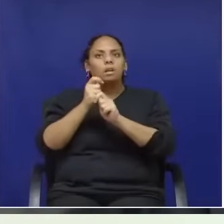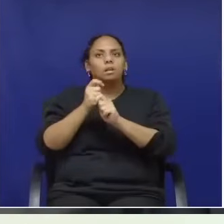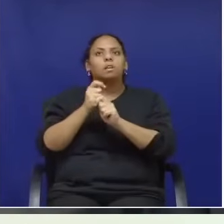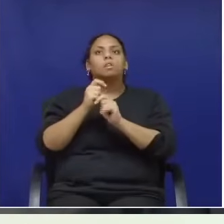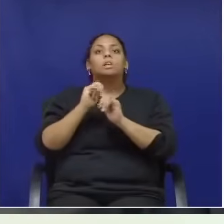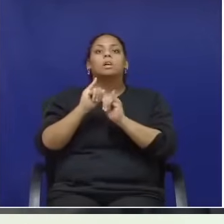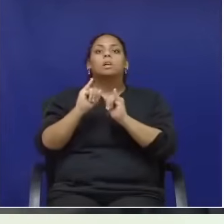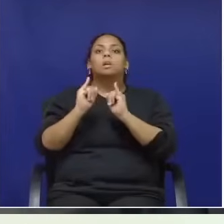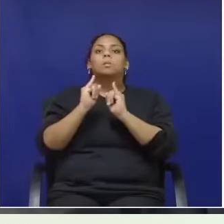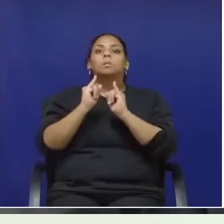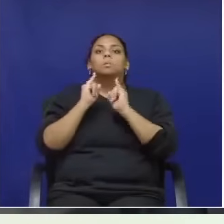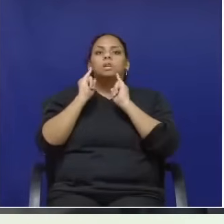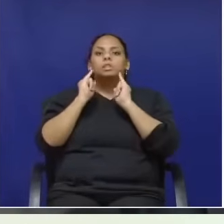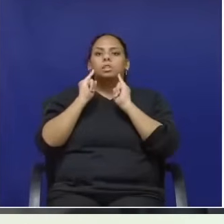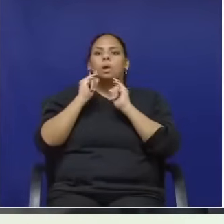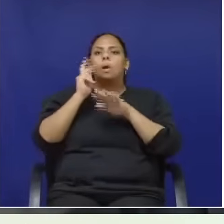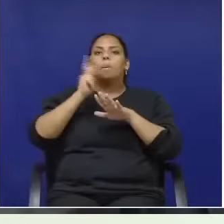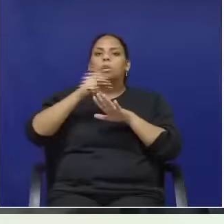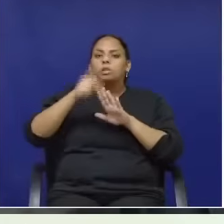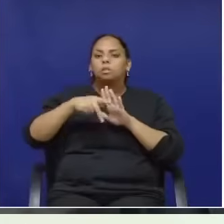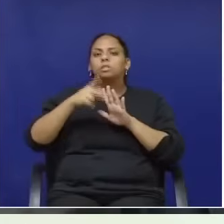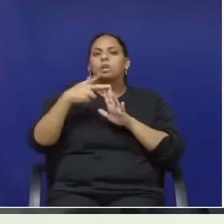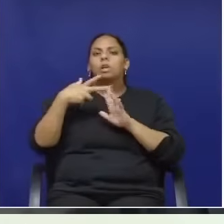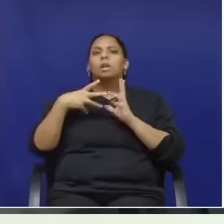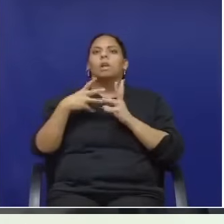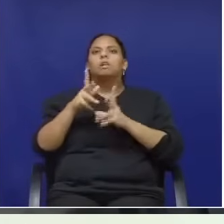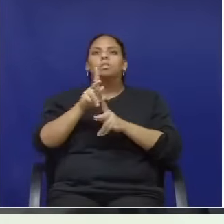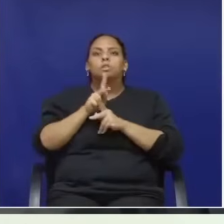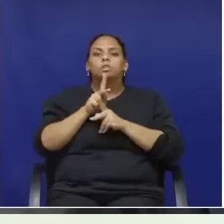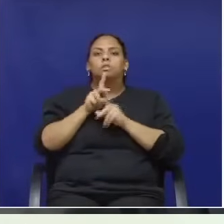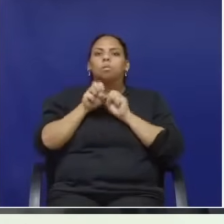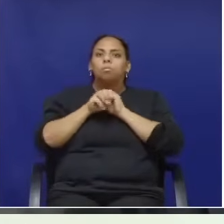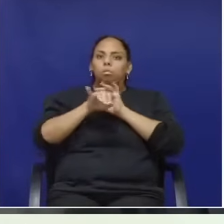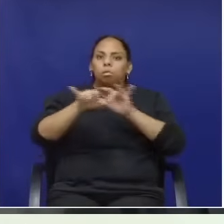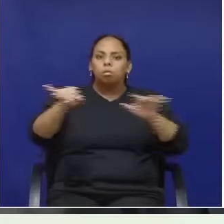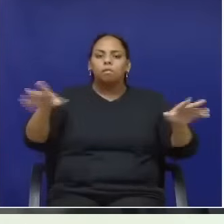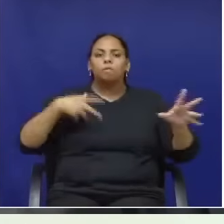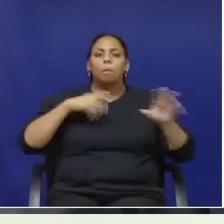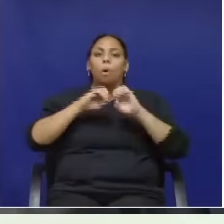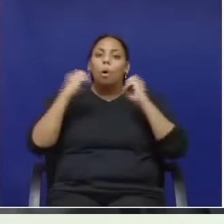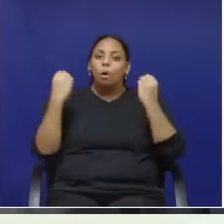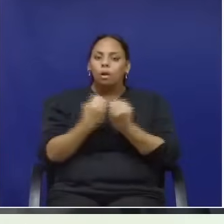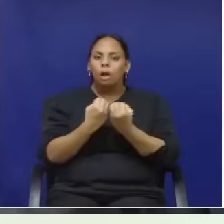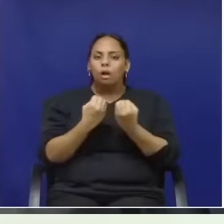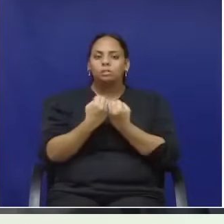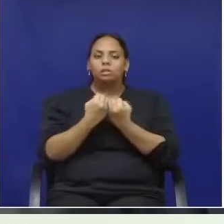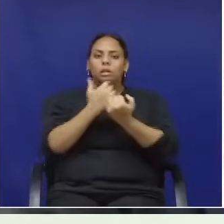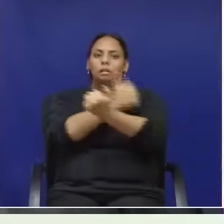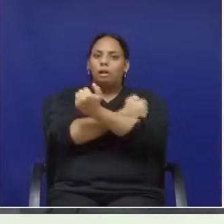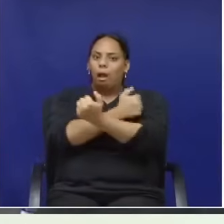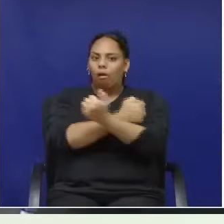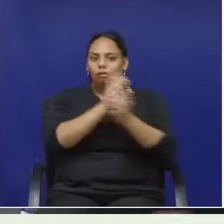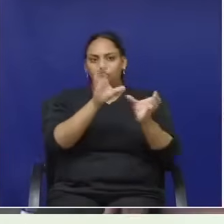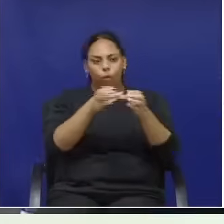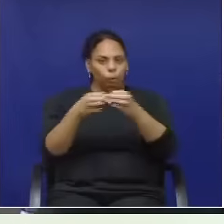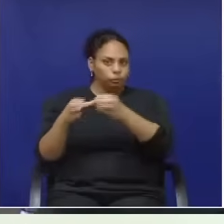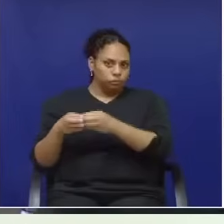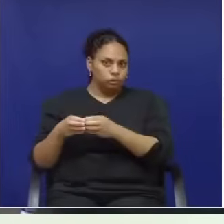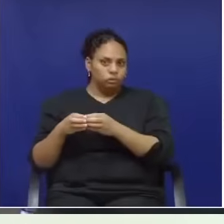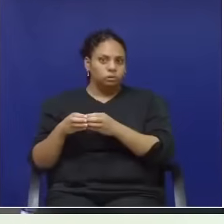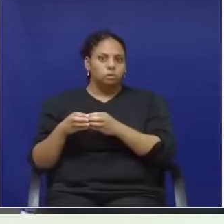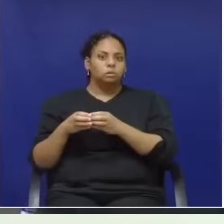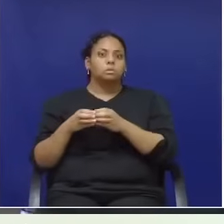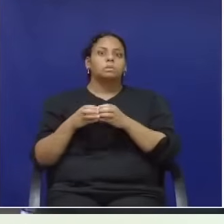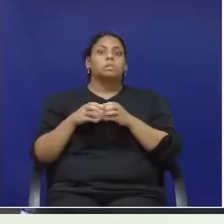emerging production, storage, and distribution hub for organized transnational drug syndicates.